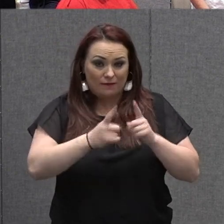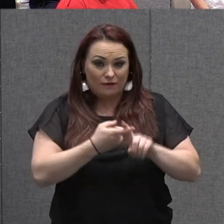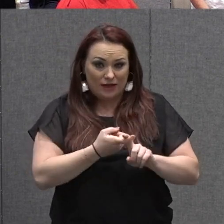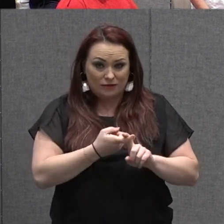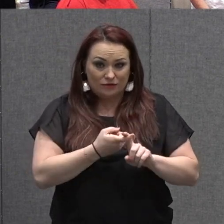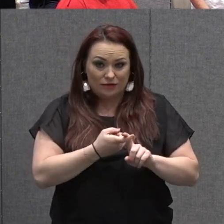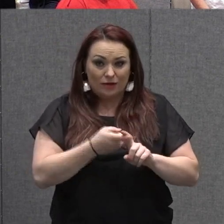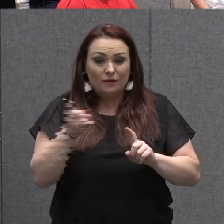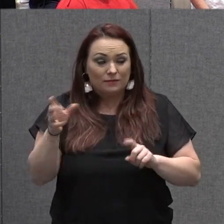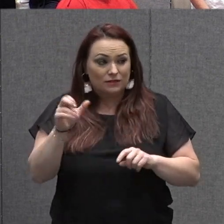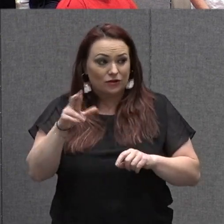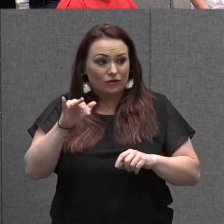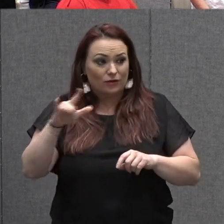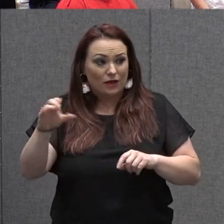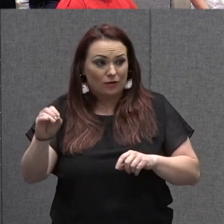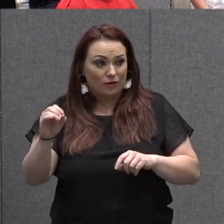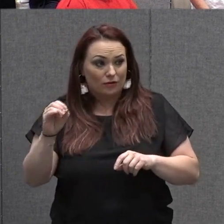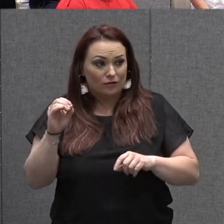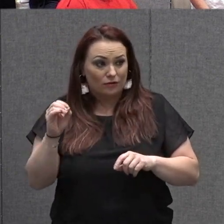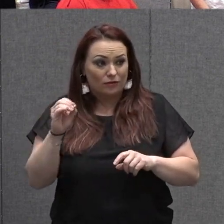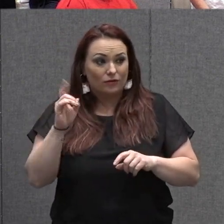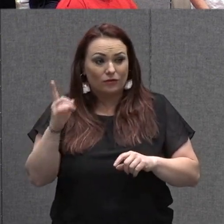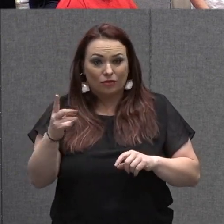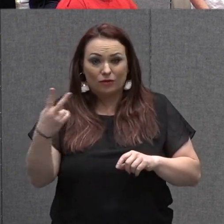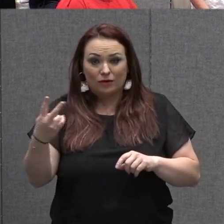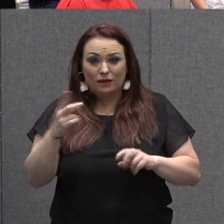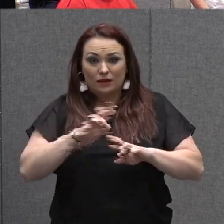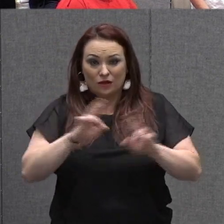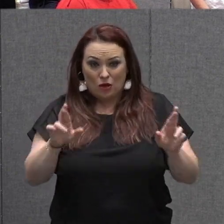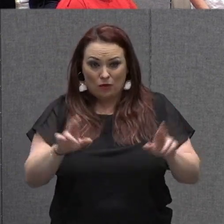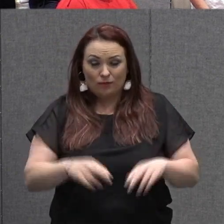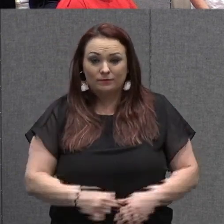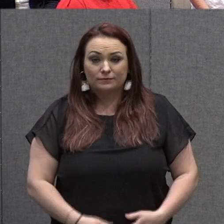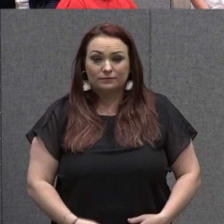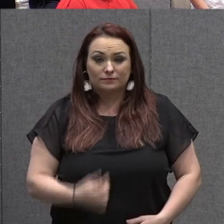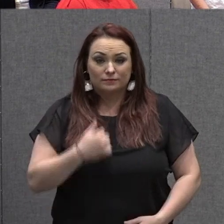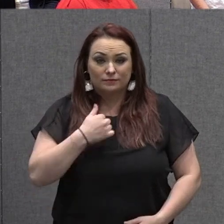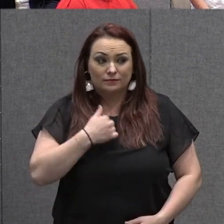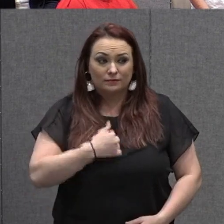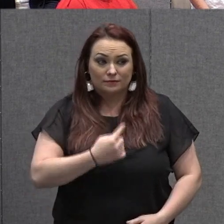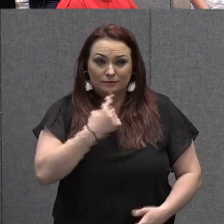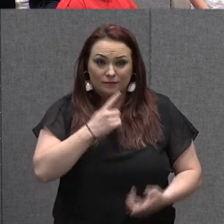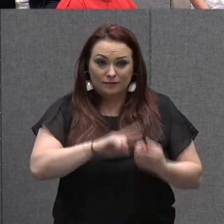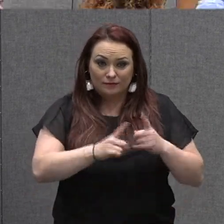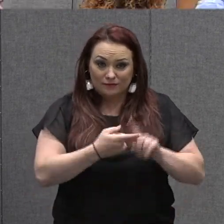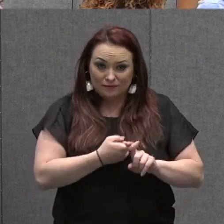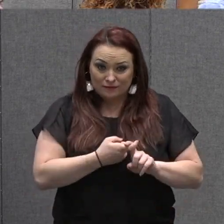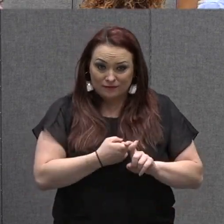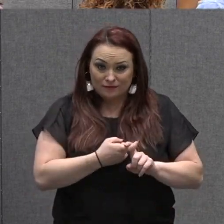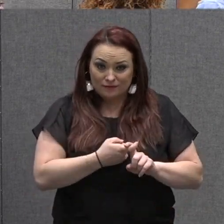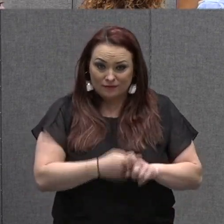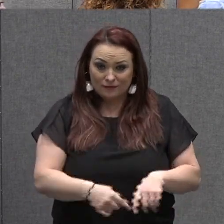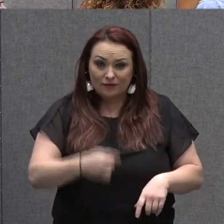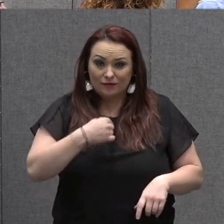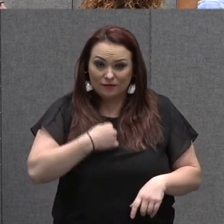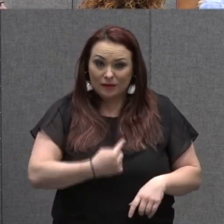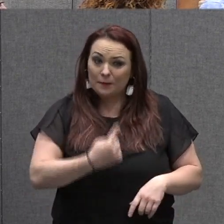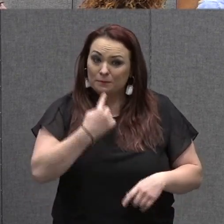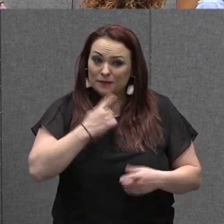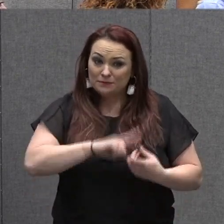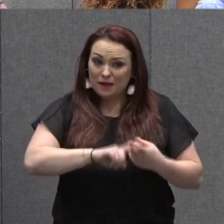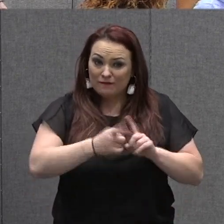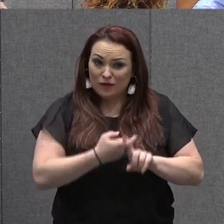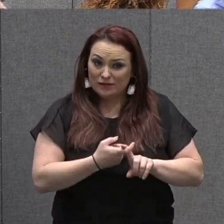Mr. Carrillo is going to start us off with that, okay? 1, 2, ready, go. I miss my friends. Keep it going.